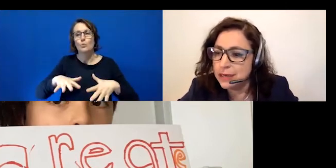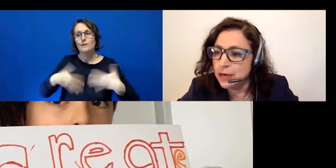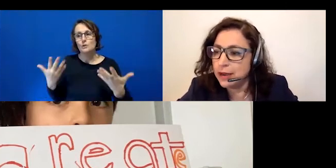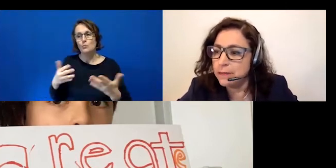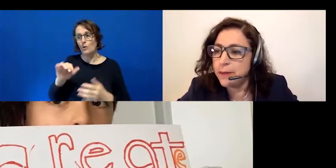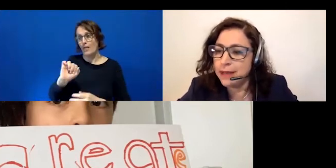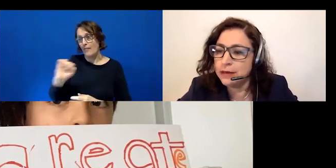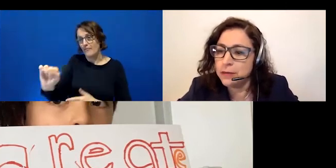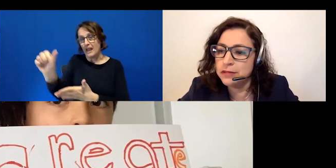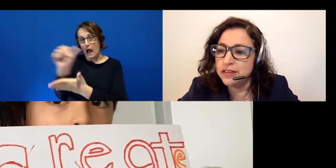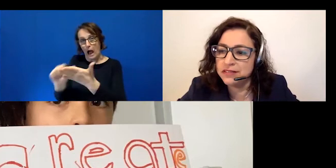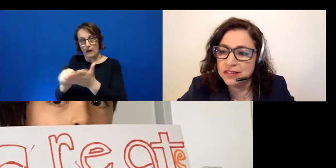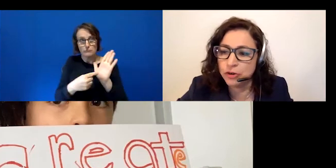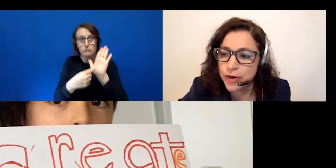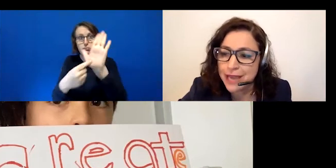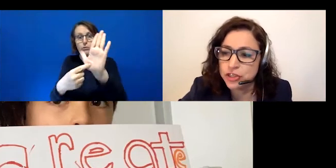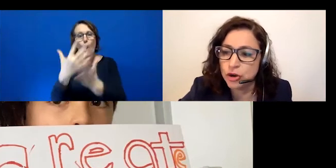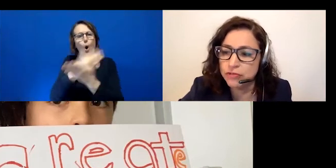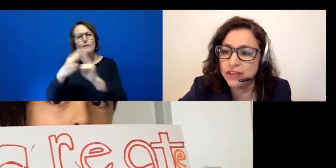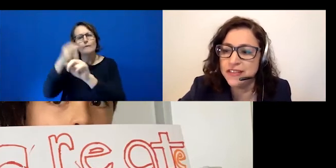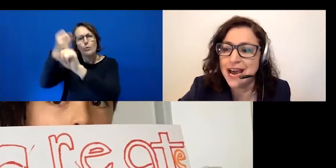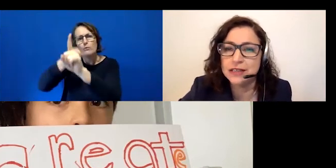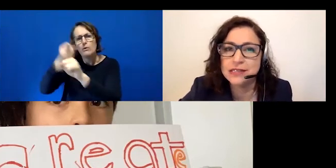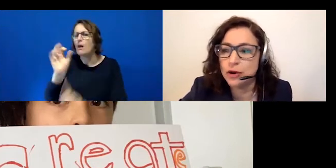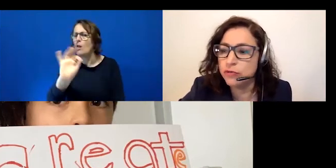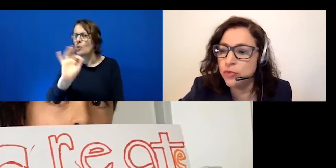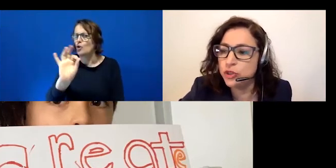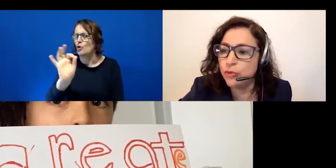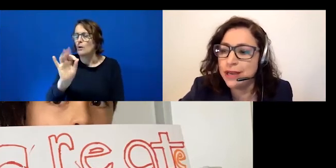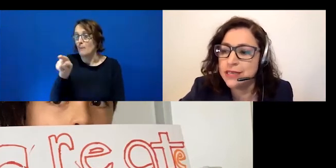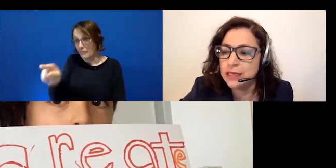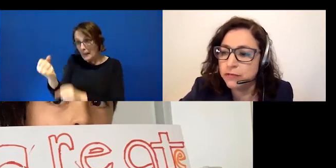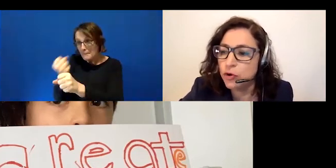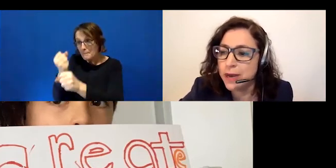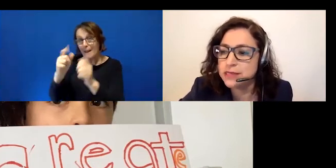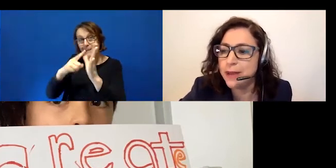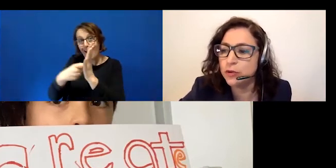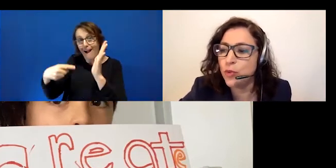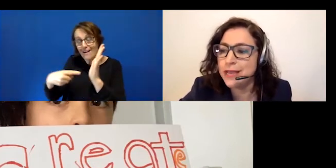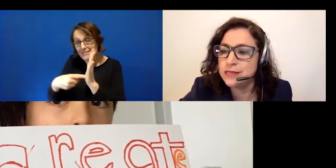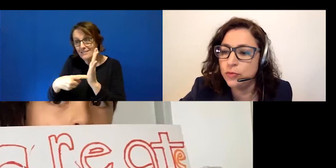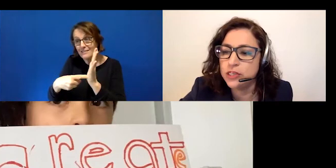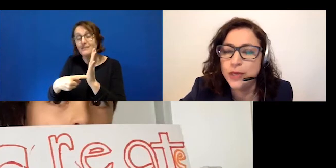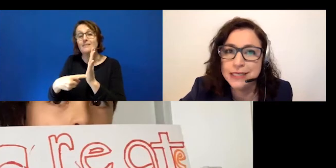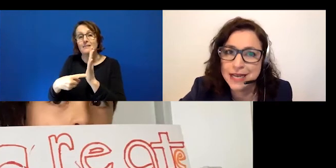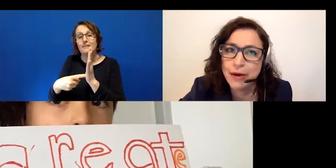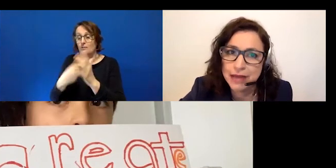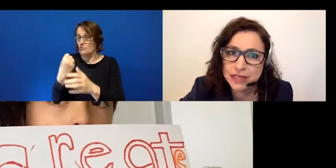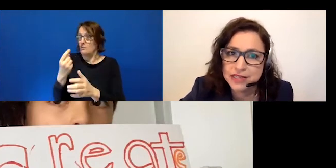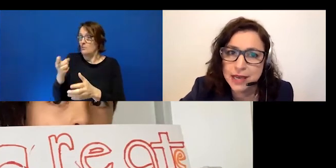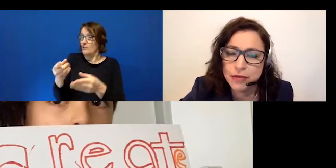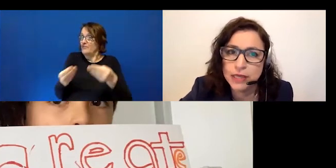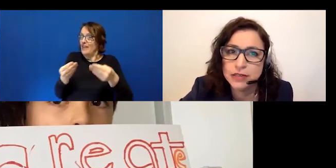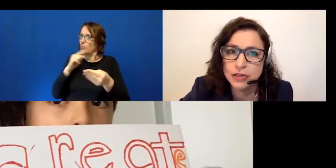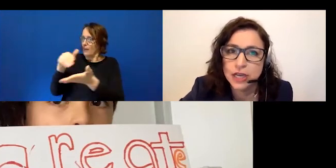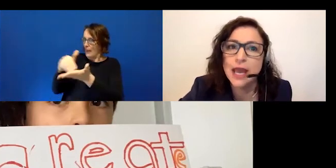advocacy, but that the creation of and the art itself would direct and inform us about the ways in which we did our